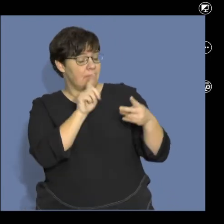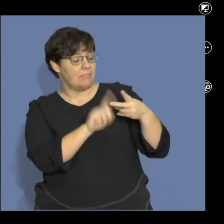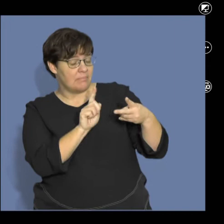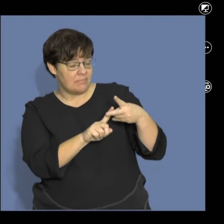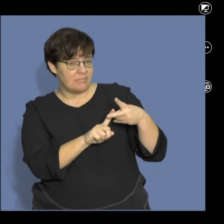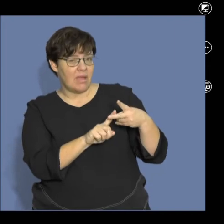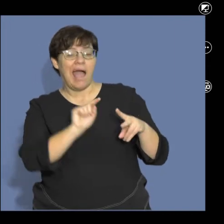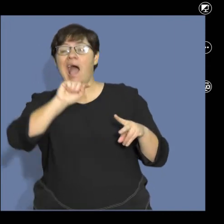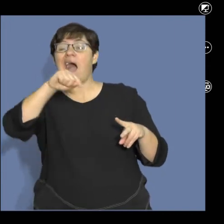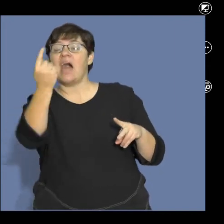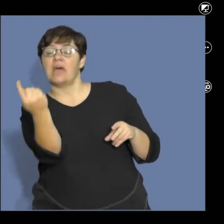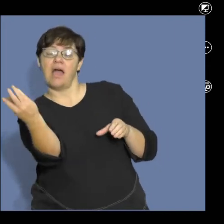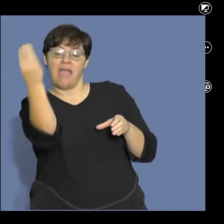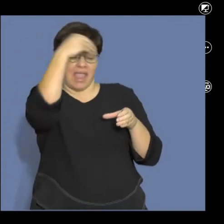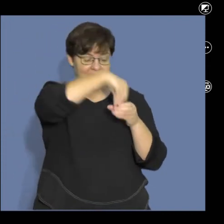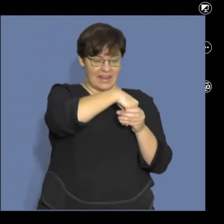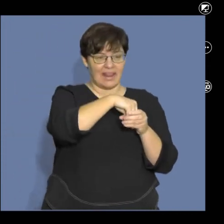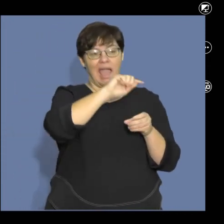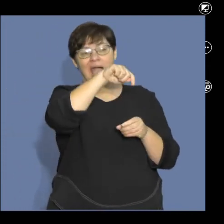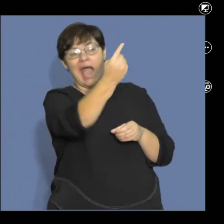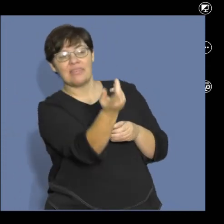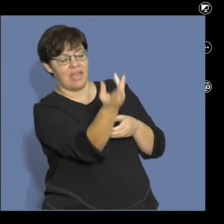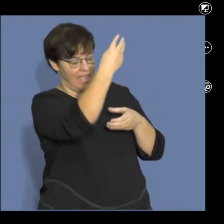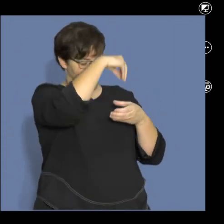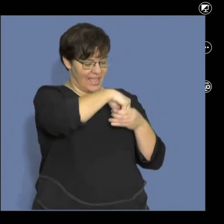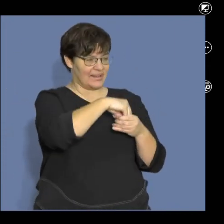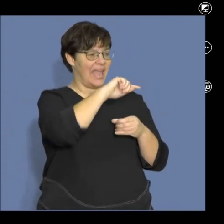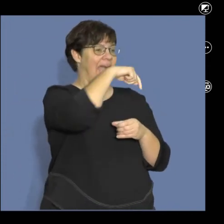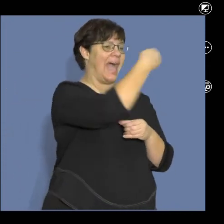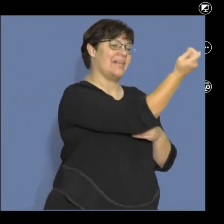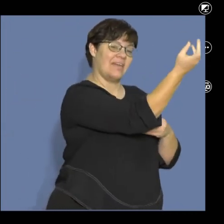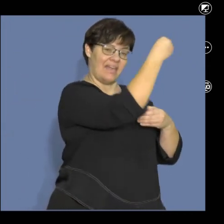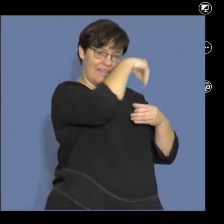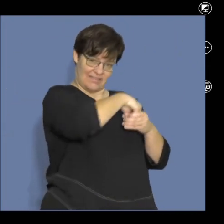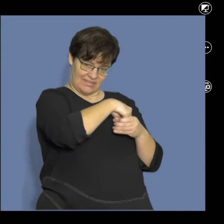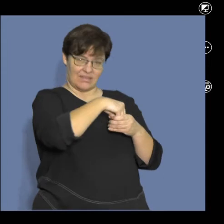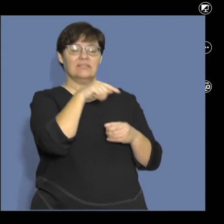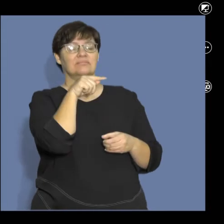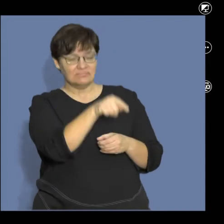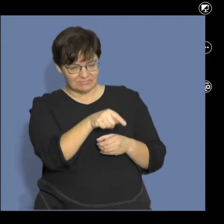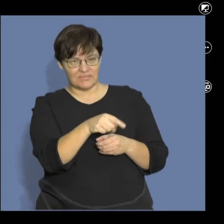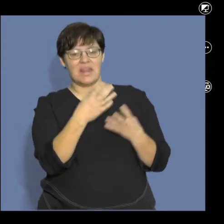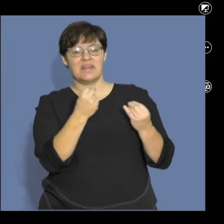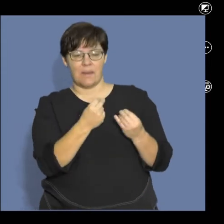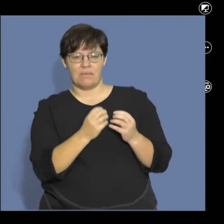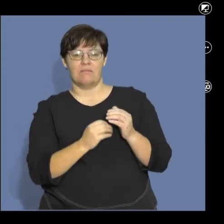immigration or individuals coming from elsewhere will also have the effect